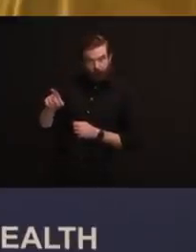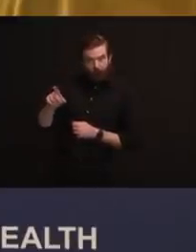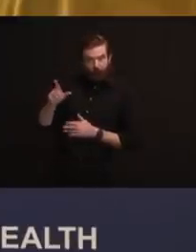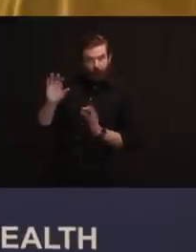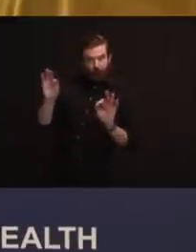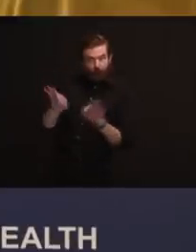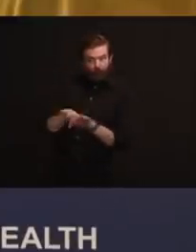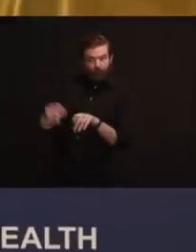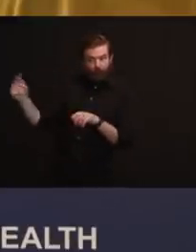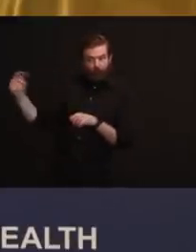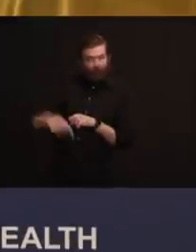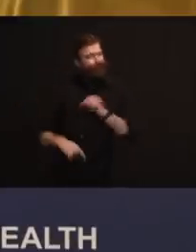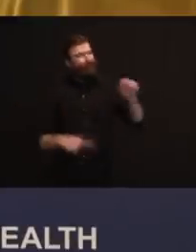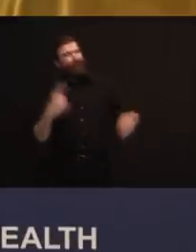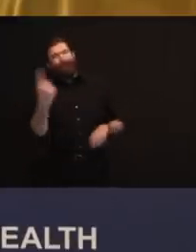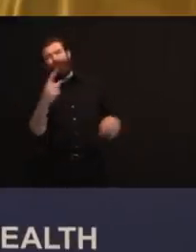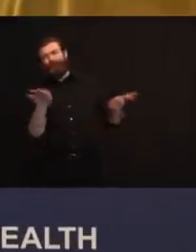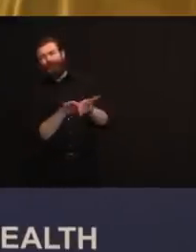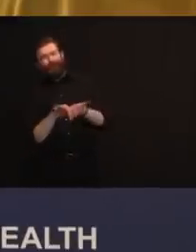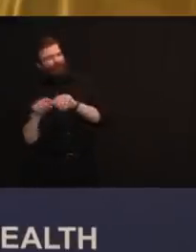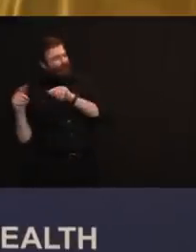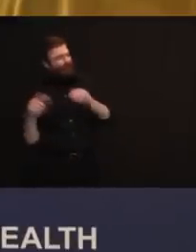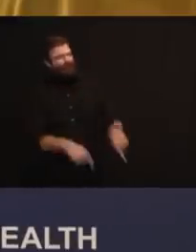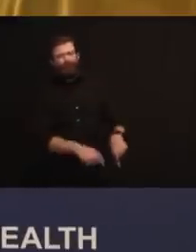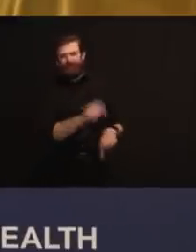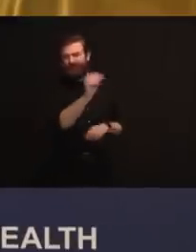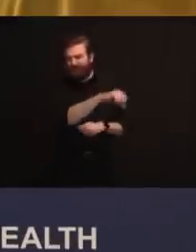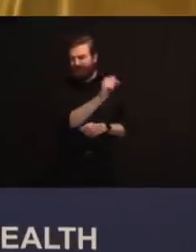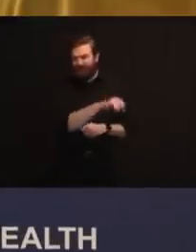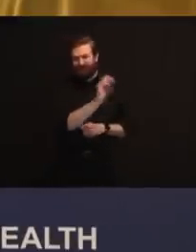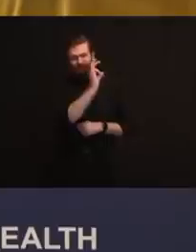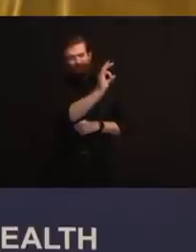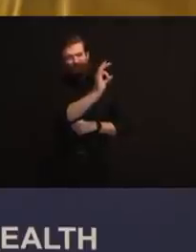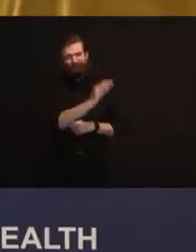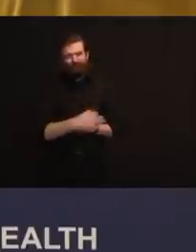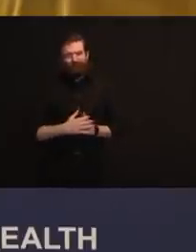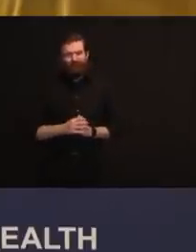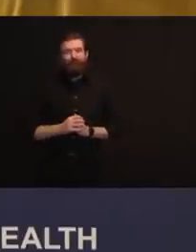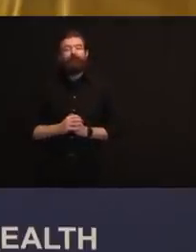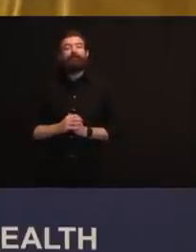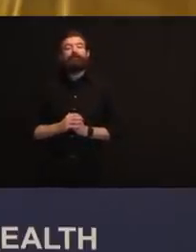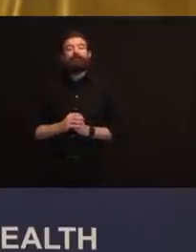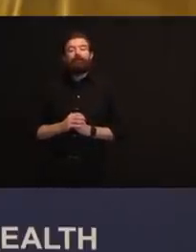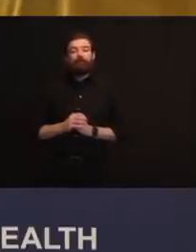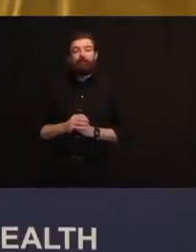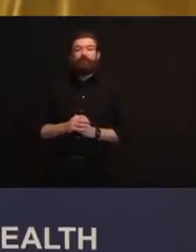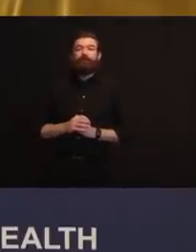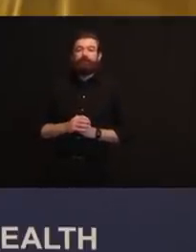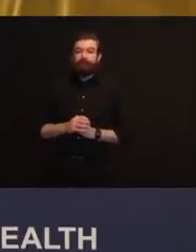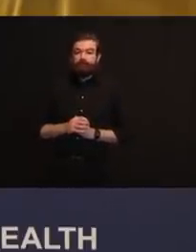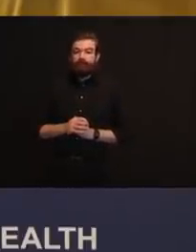If you're pregnant, consult your OBGYN and make that decision on a bilateral basis.